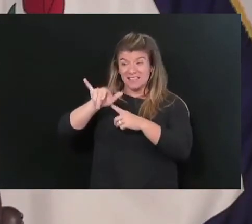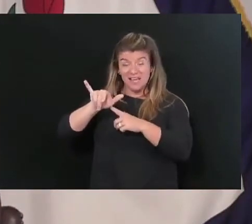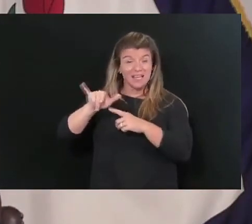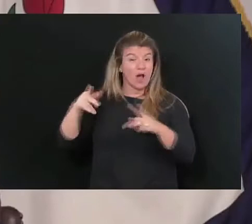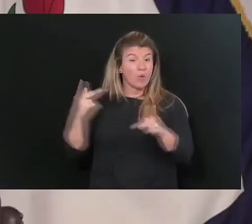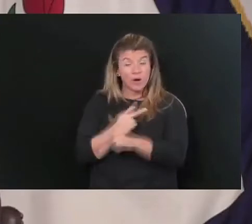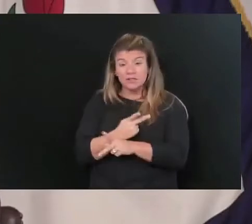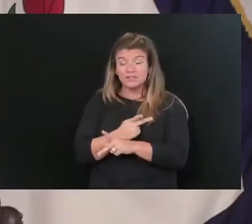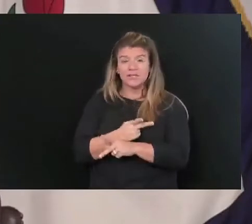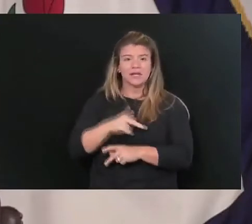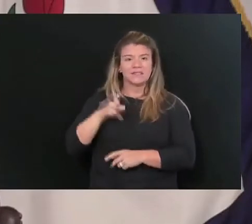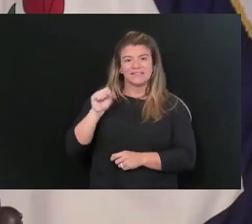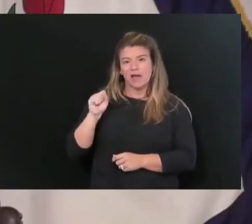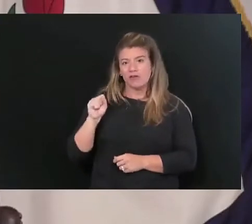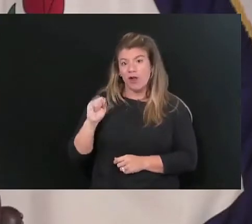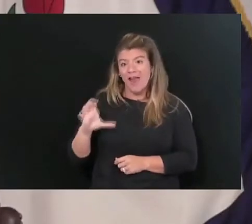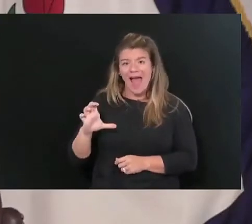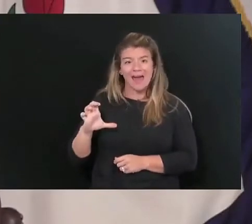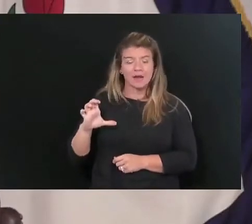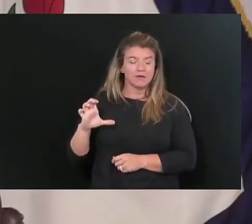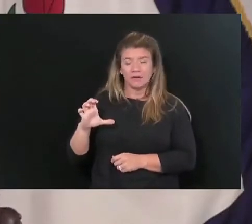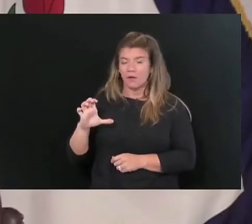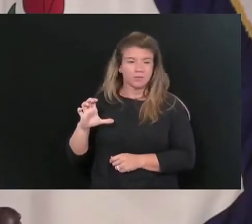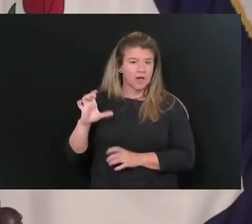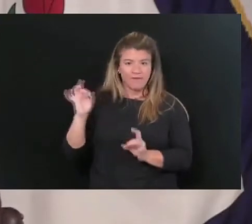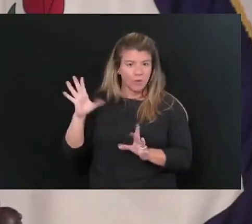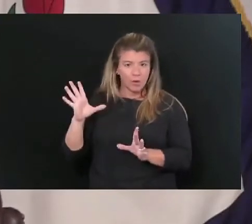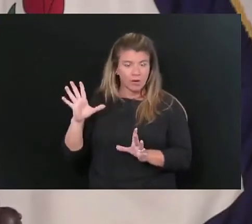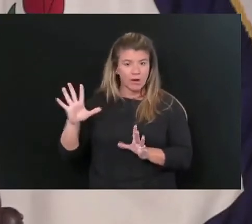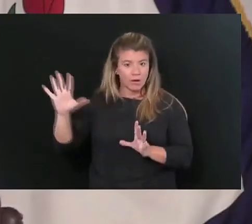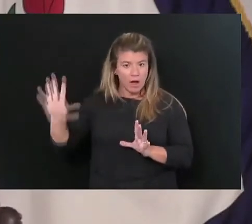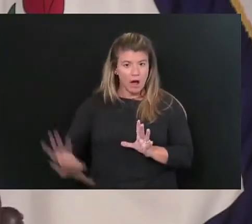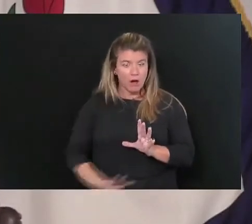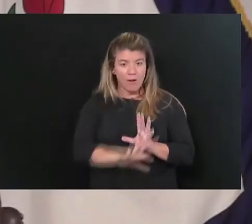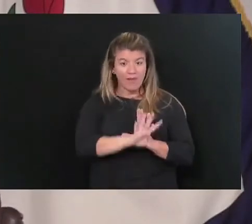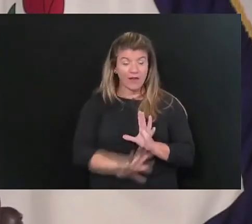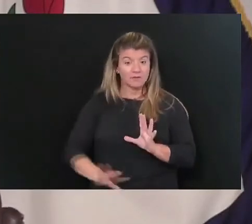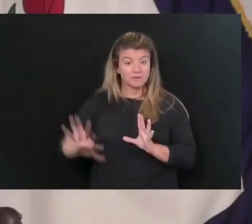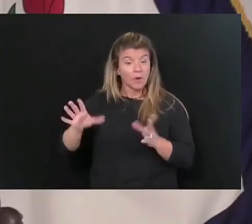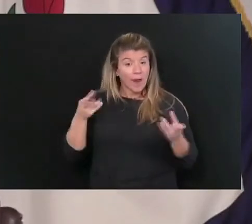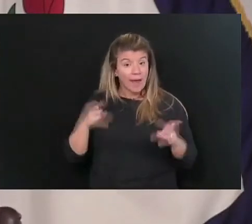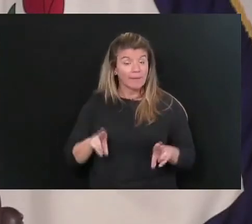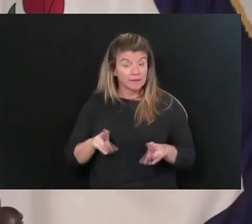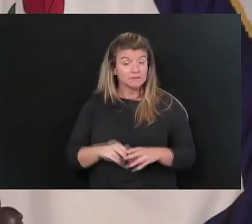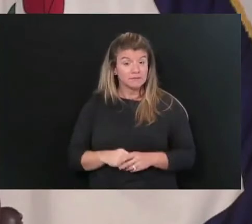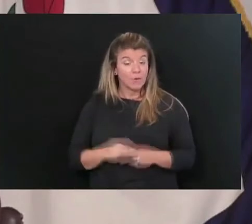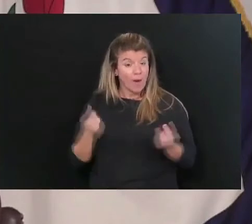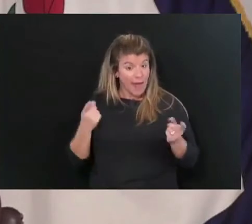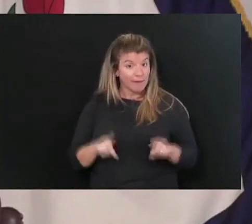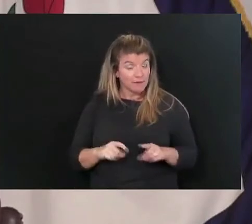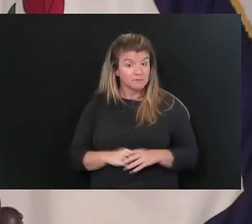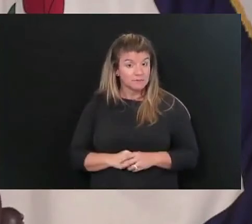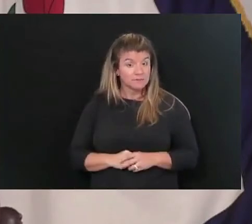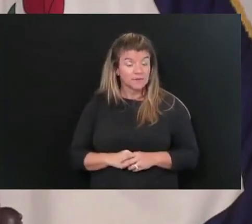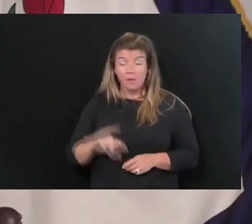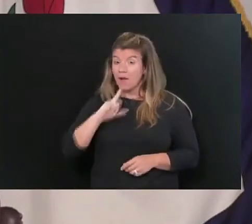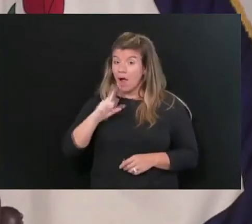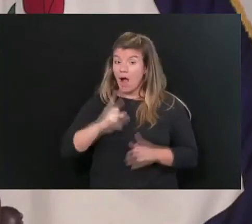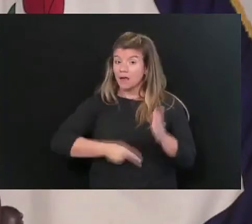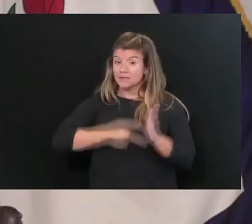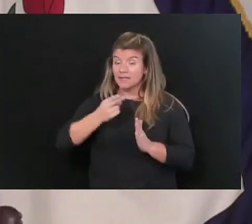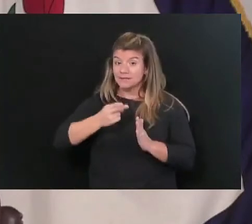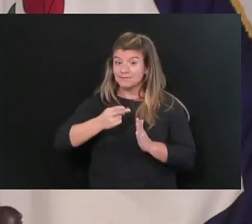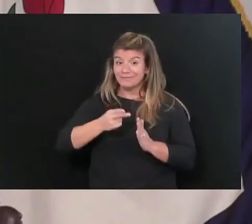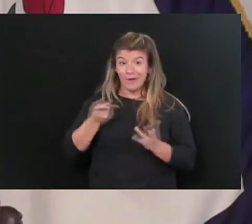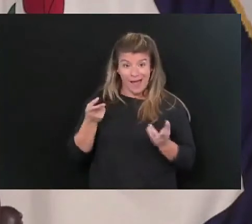bad. South Carolina was on fire. What happened? What happened? Really and truly, at the end of the